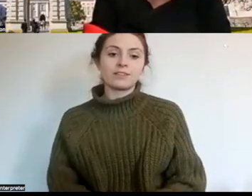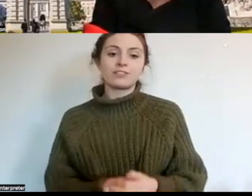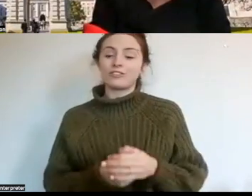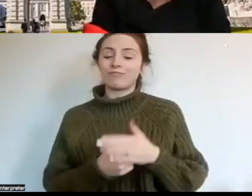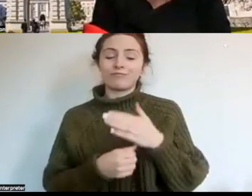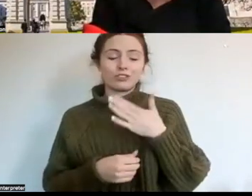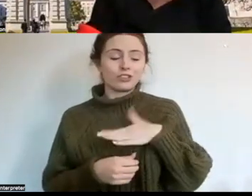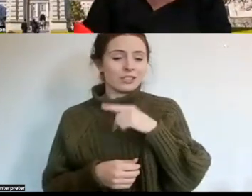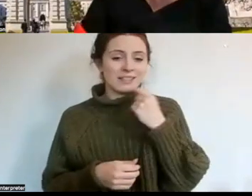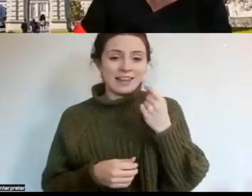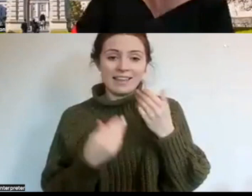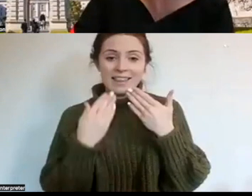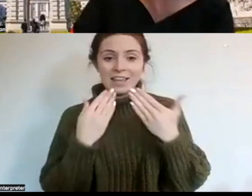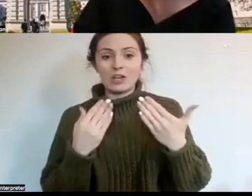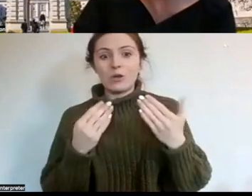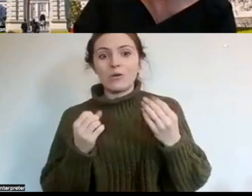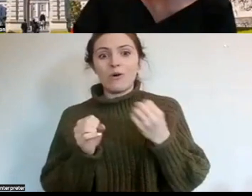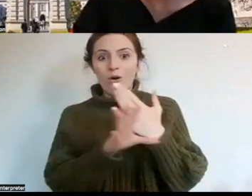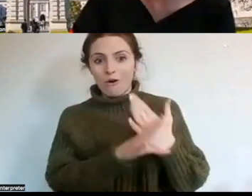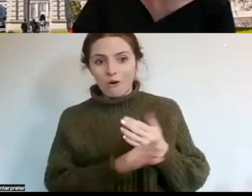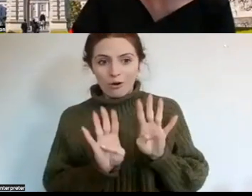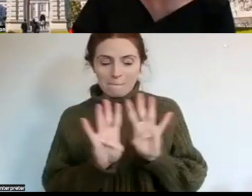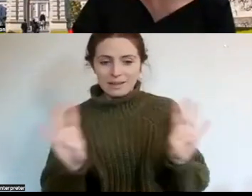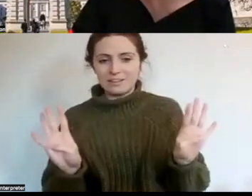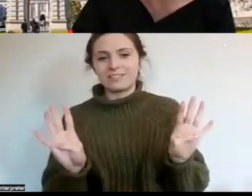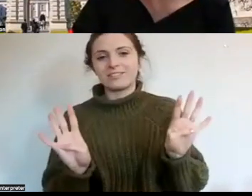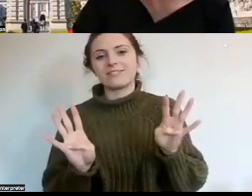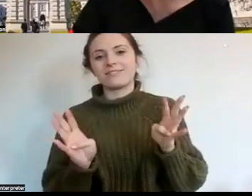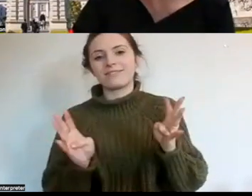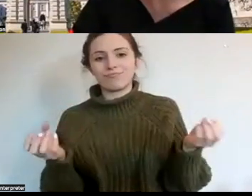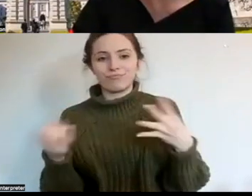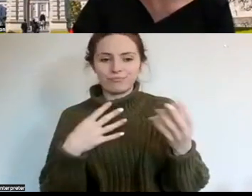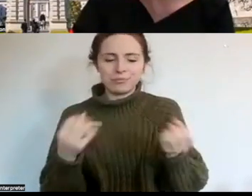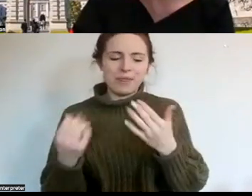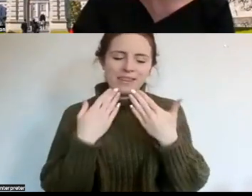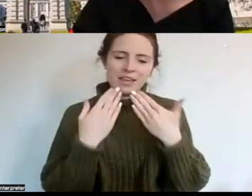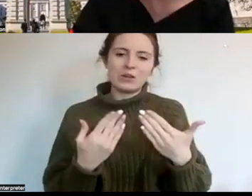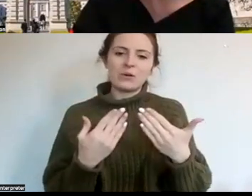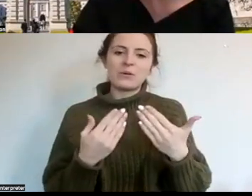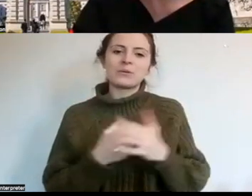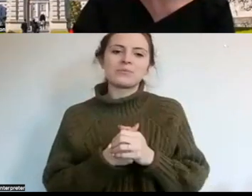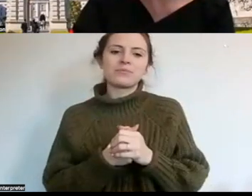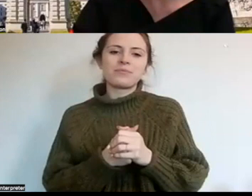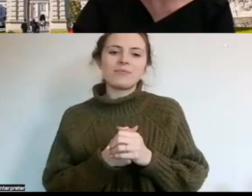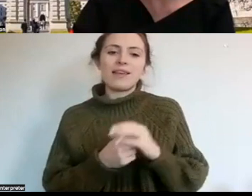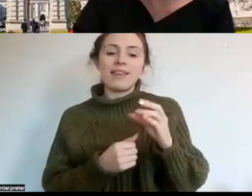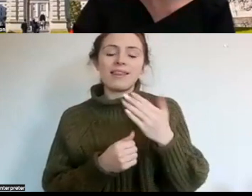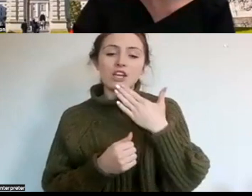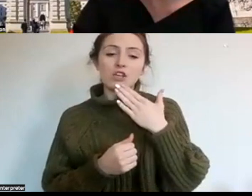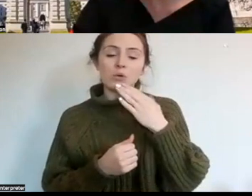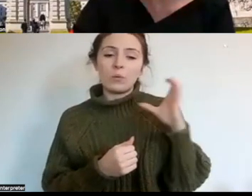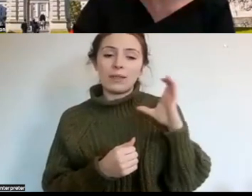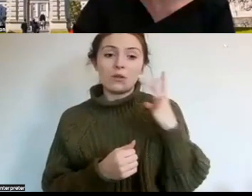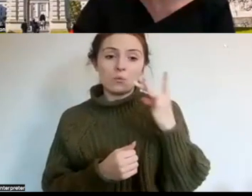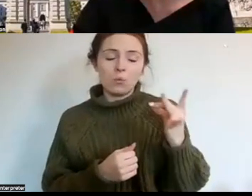again to all of our panellists. Really appreciate your input. Thank you also to Catherine and Vanessa, who are